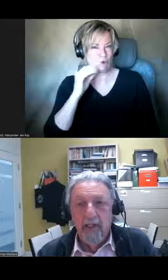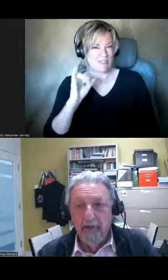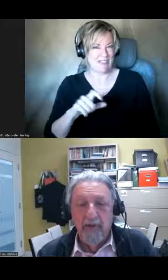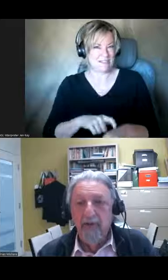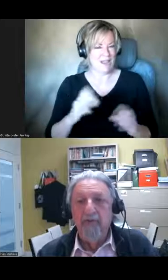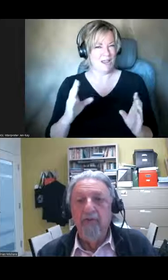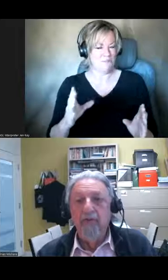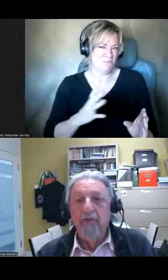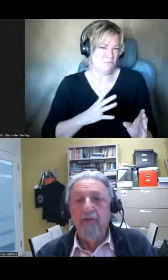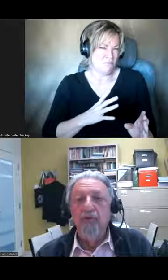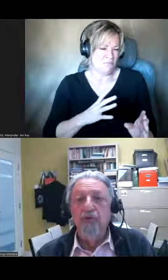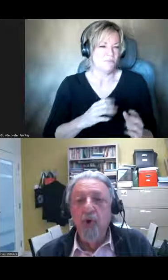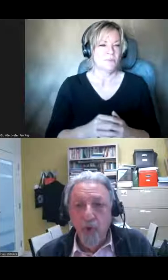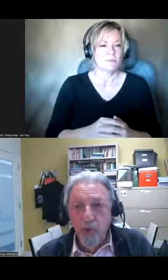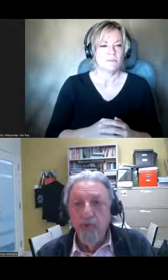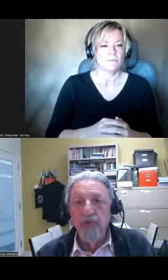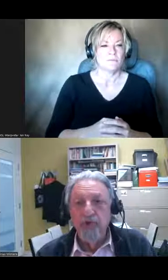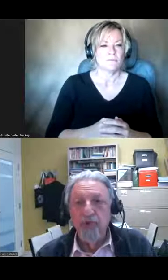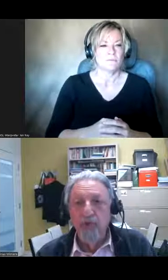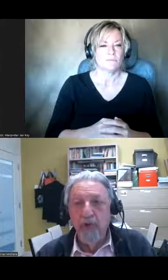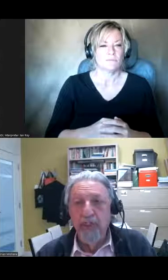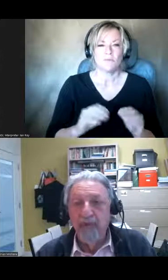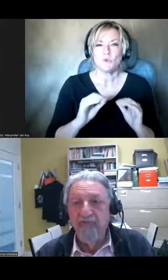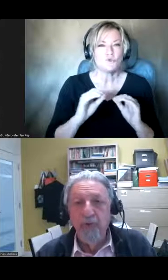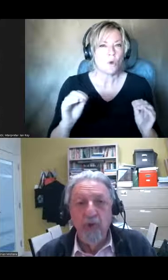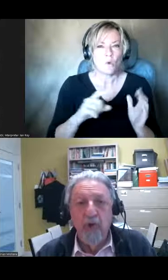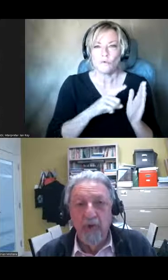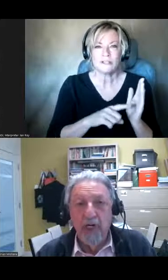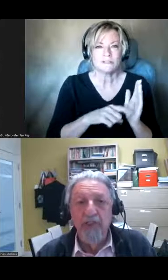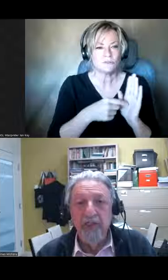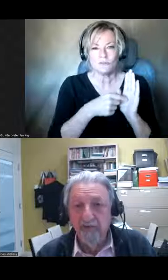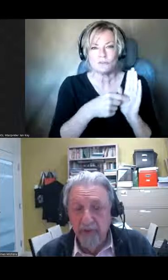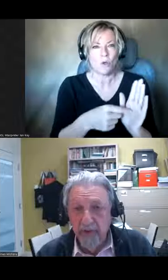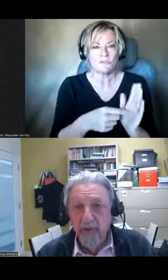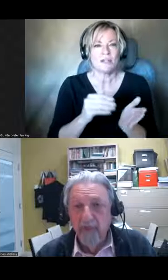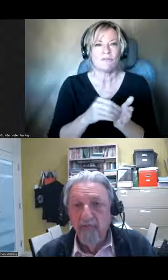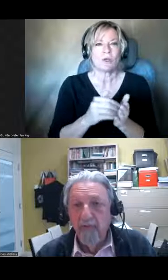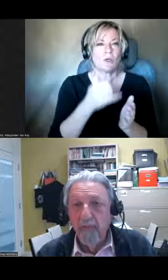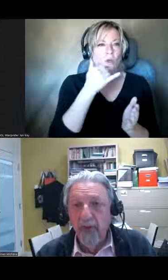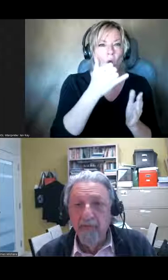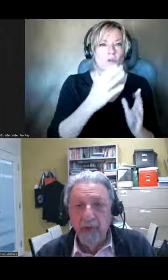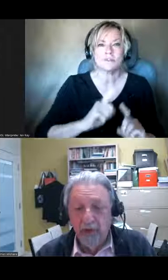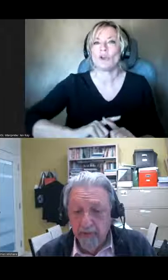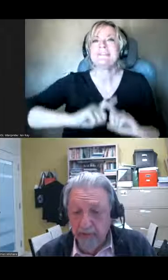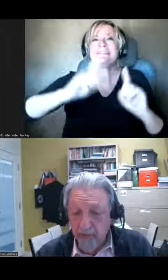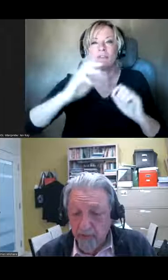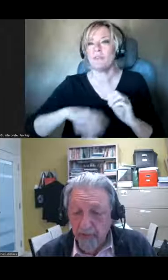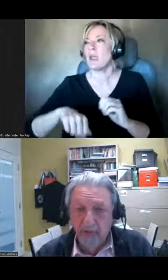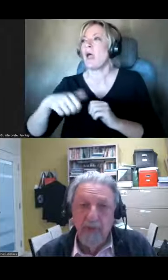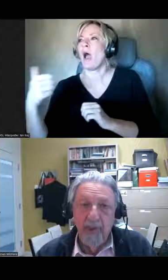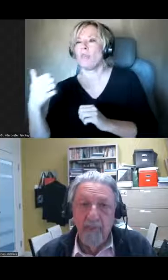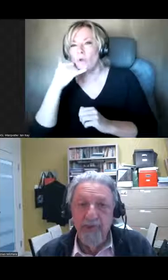There are no research showing that frequent callers are different from other callers